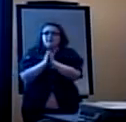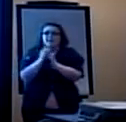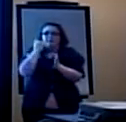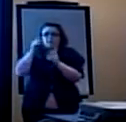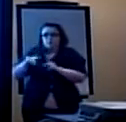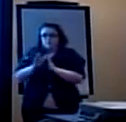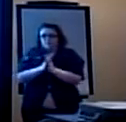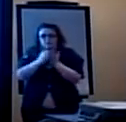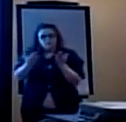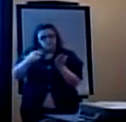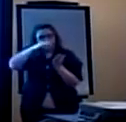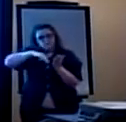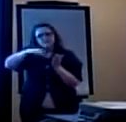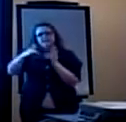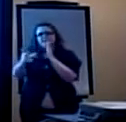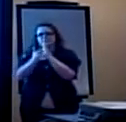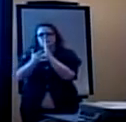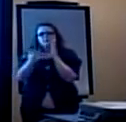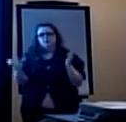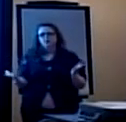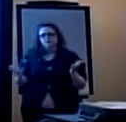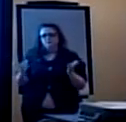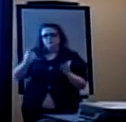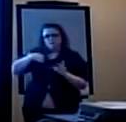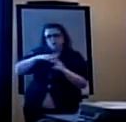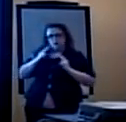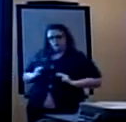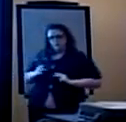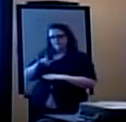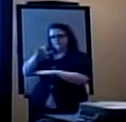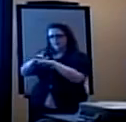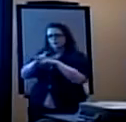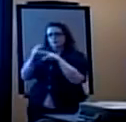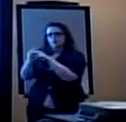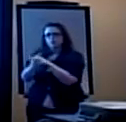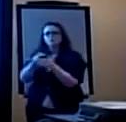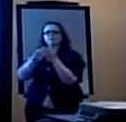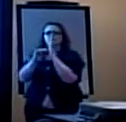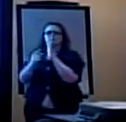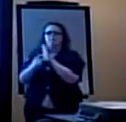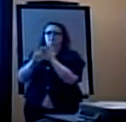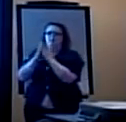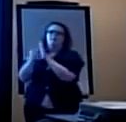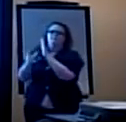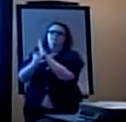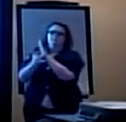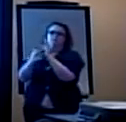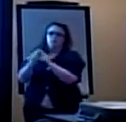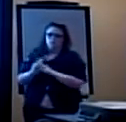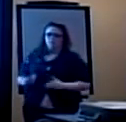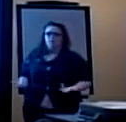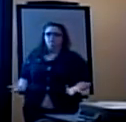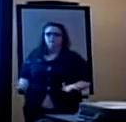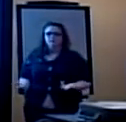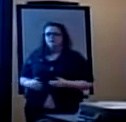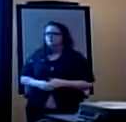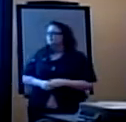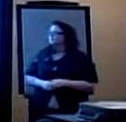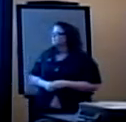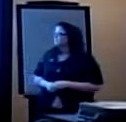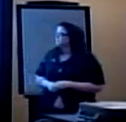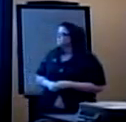technology exists. Because of us. We make it for us, to do something to us, for us, or around us.